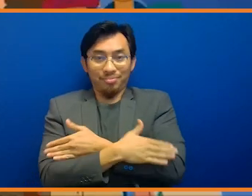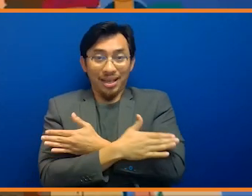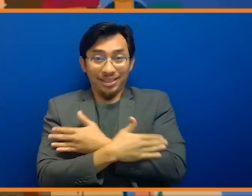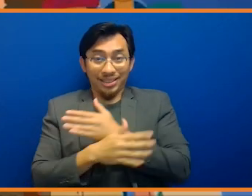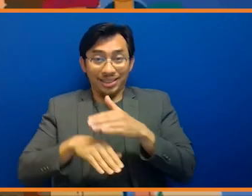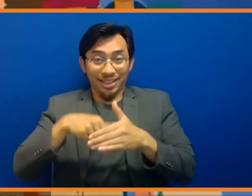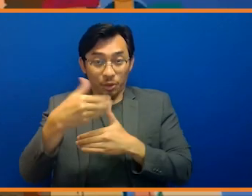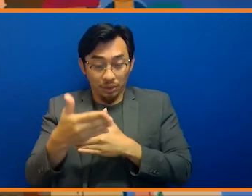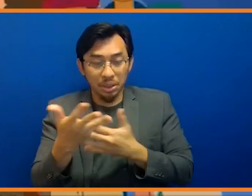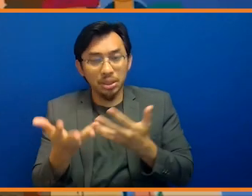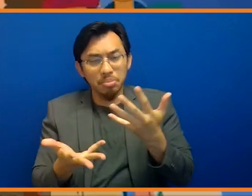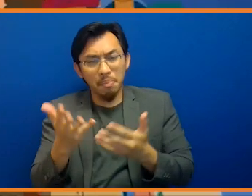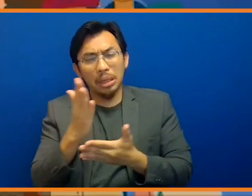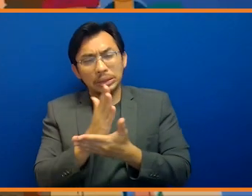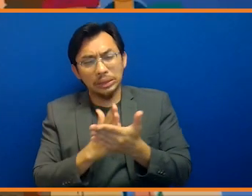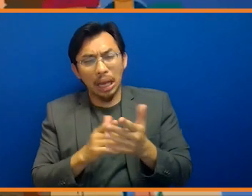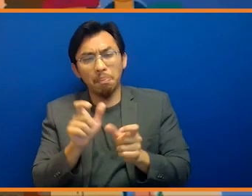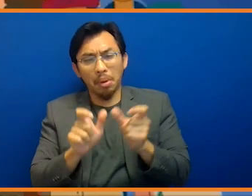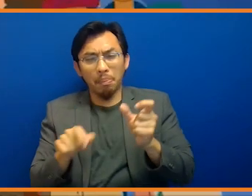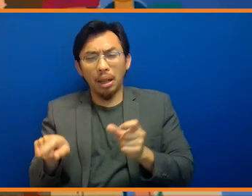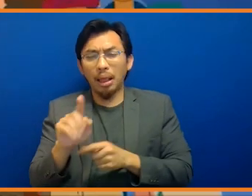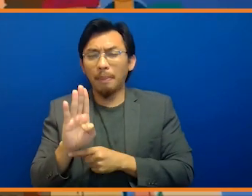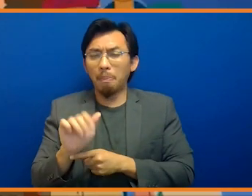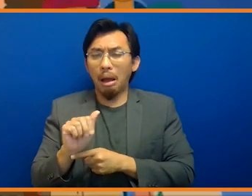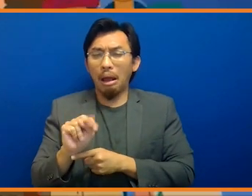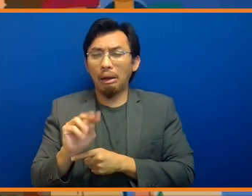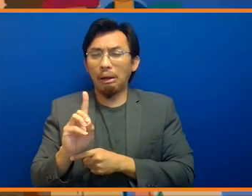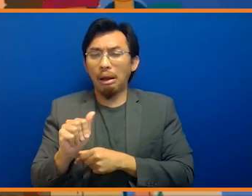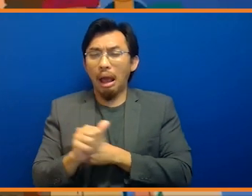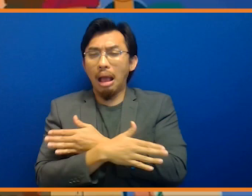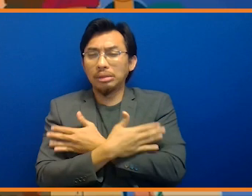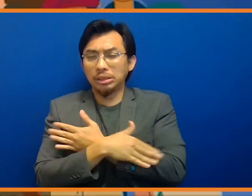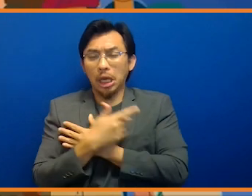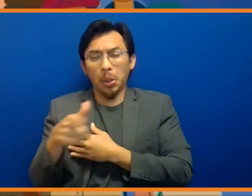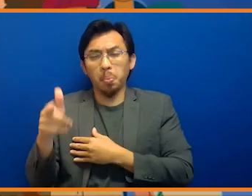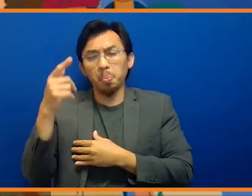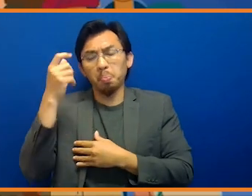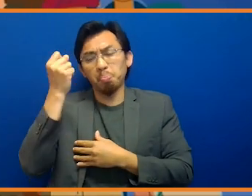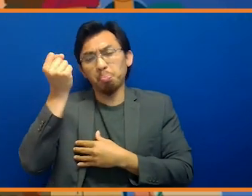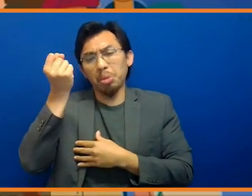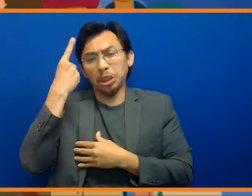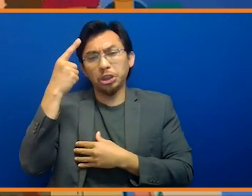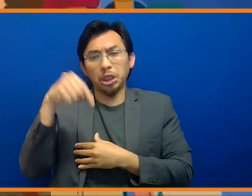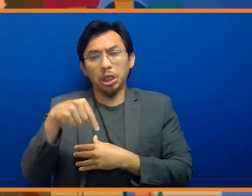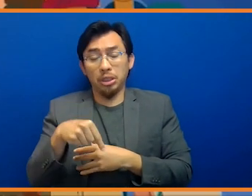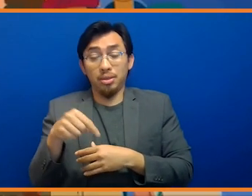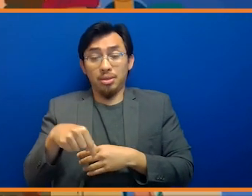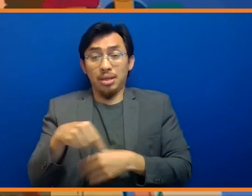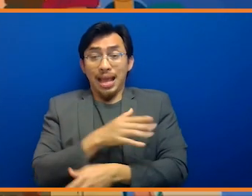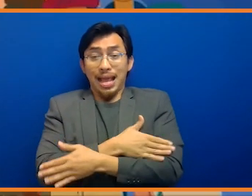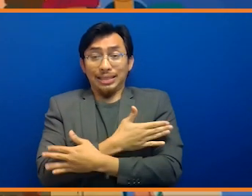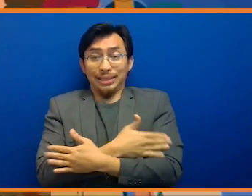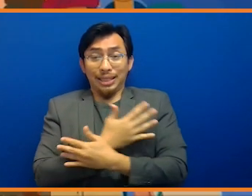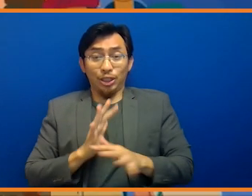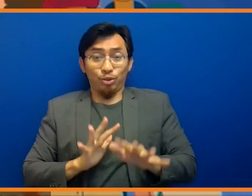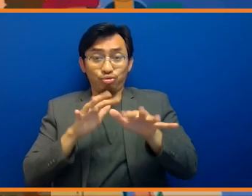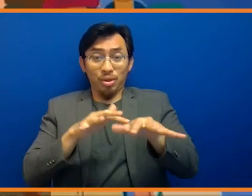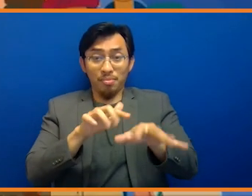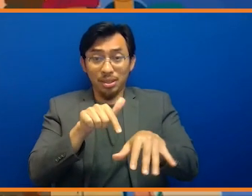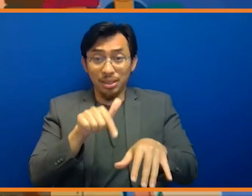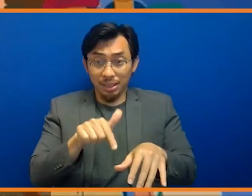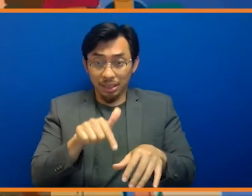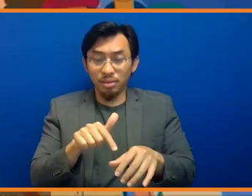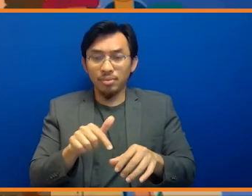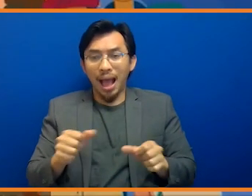some people of Banda Aceh already understand this. In the Aceh Tsunami Museum, they conduct